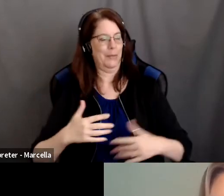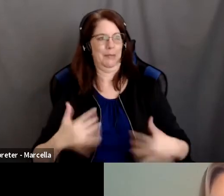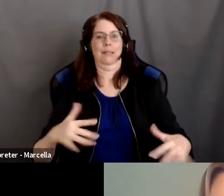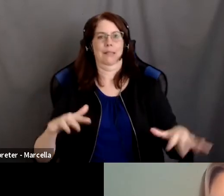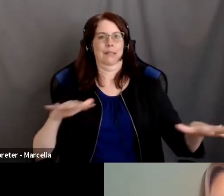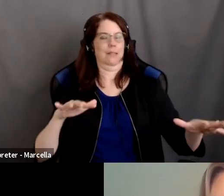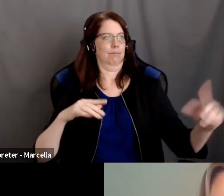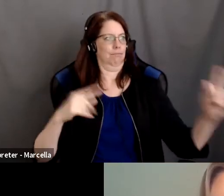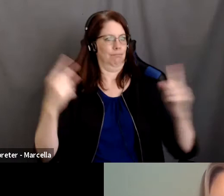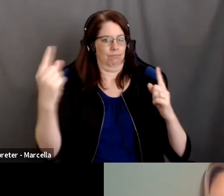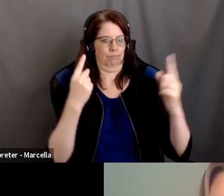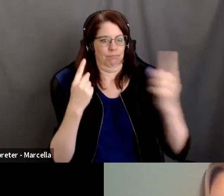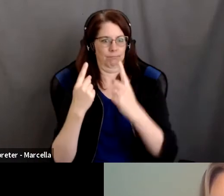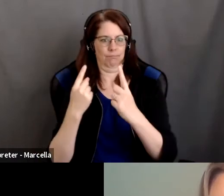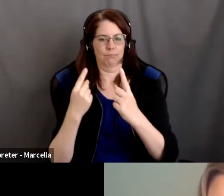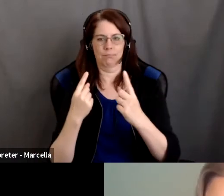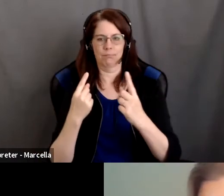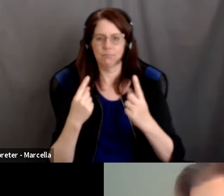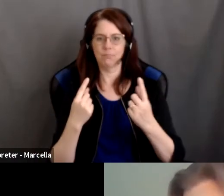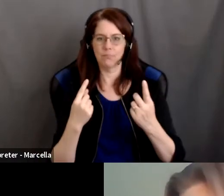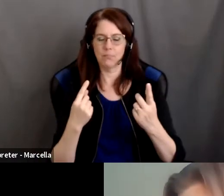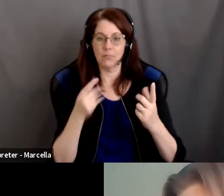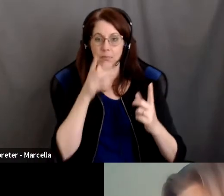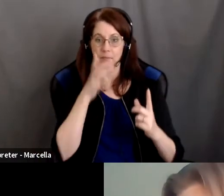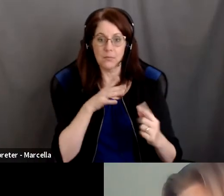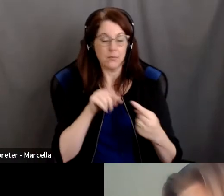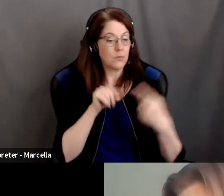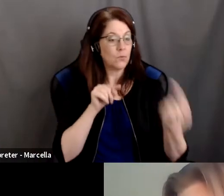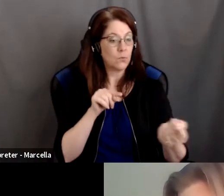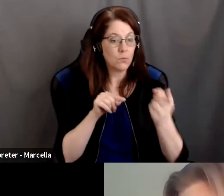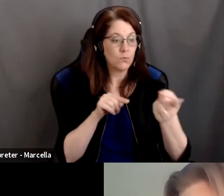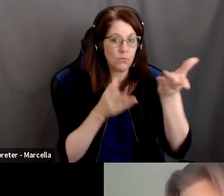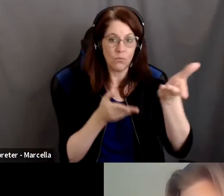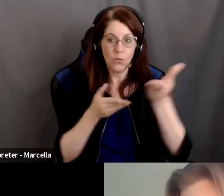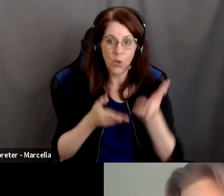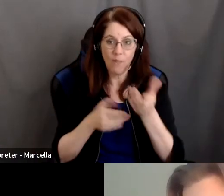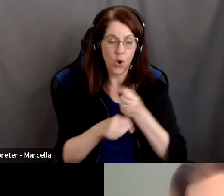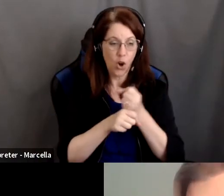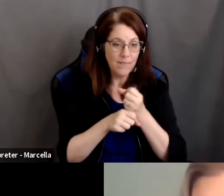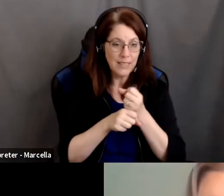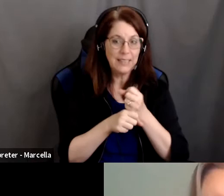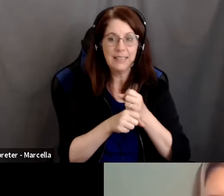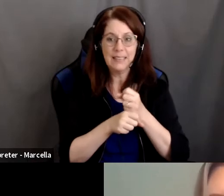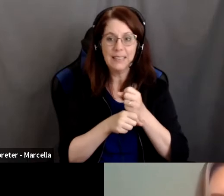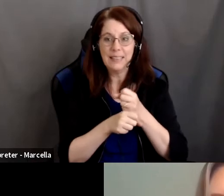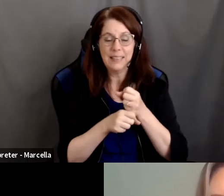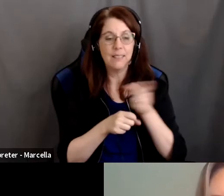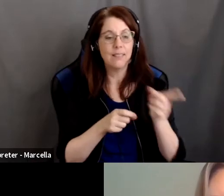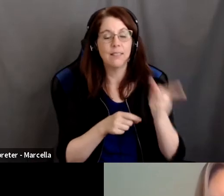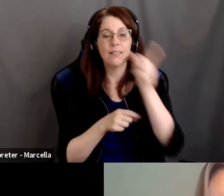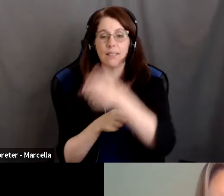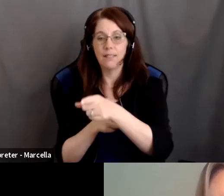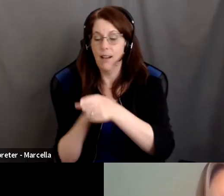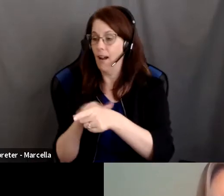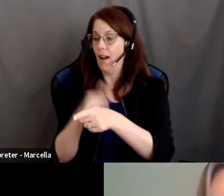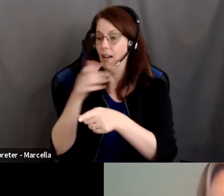And, like I said, the lady across the street, she offered us coffee. The lady on the other